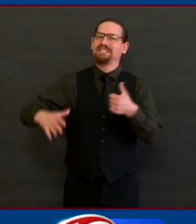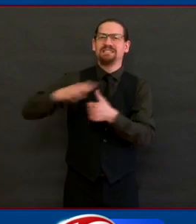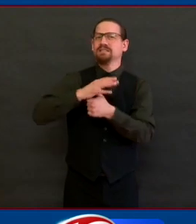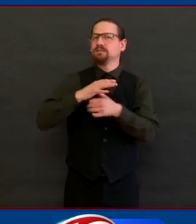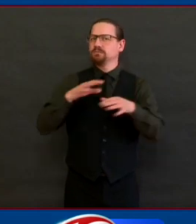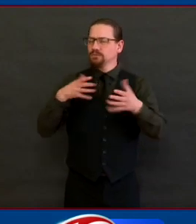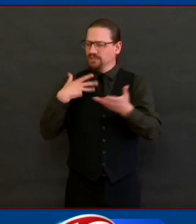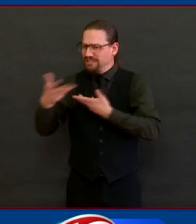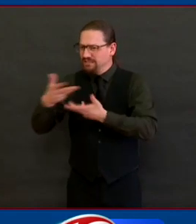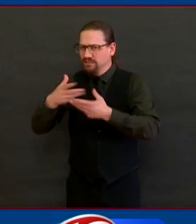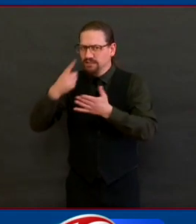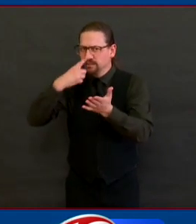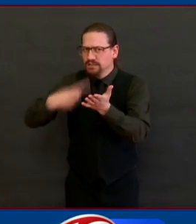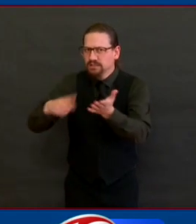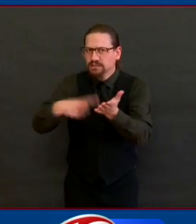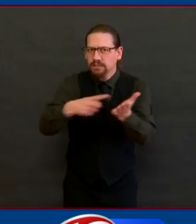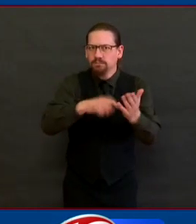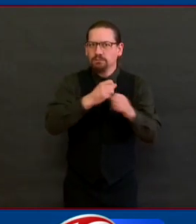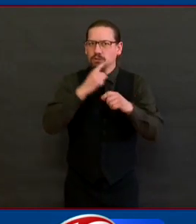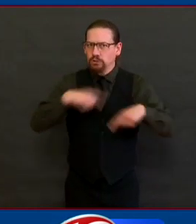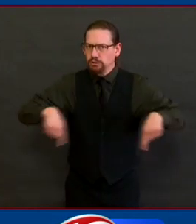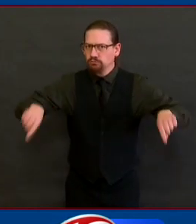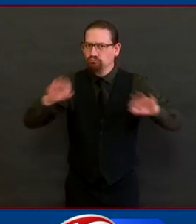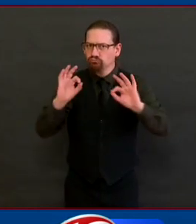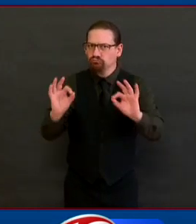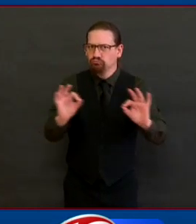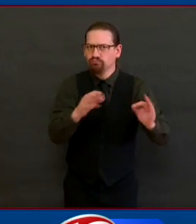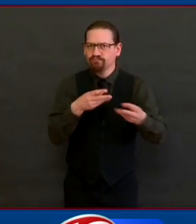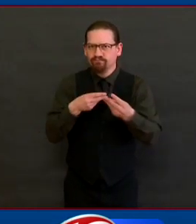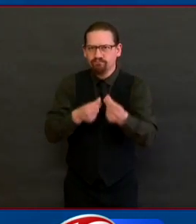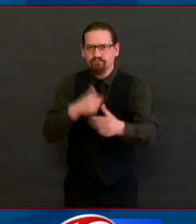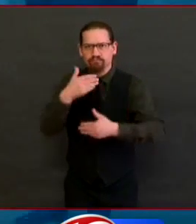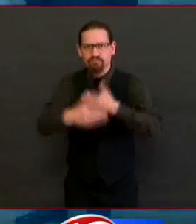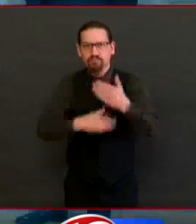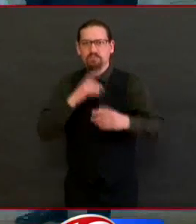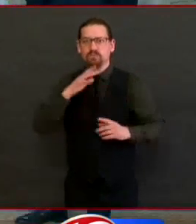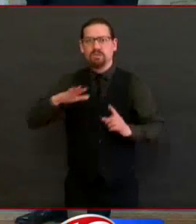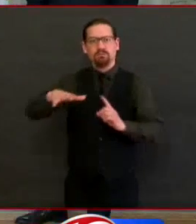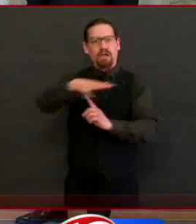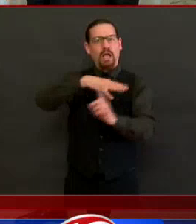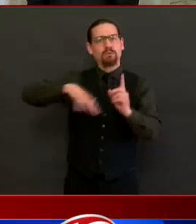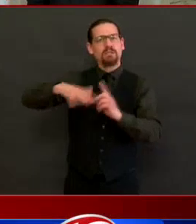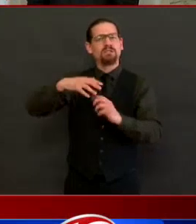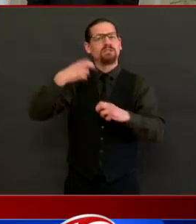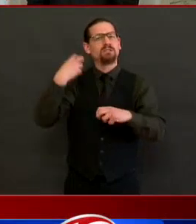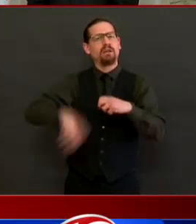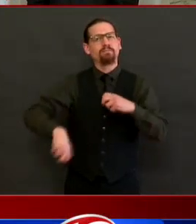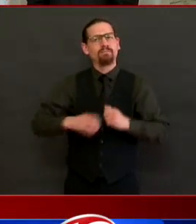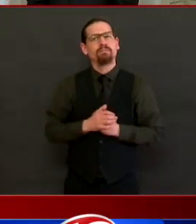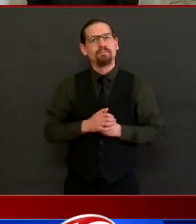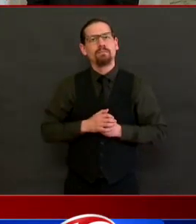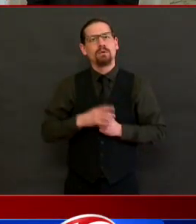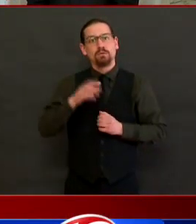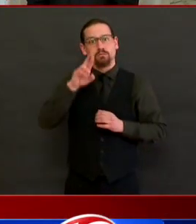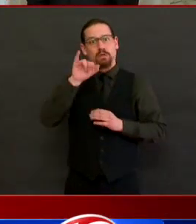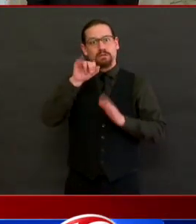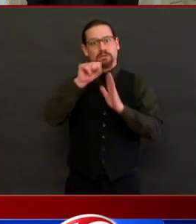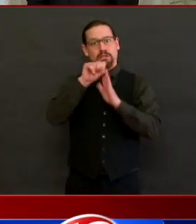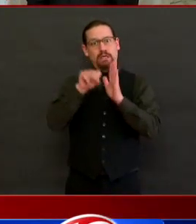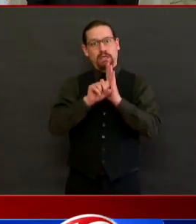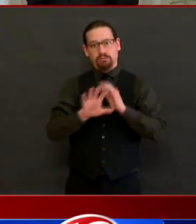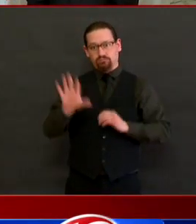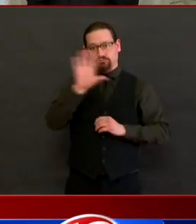They are also challenging environments for states across the country. We have a number